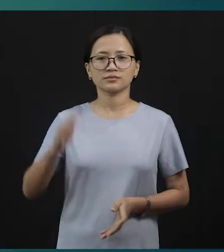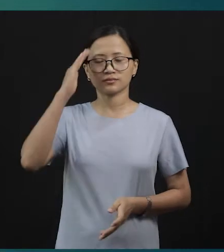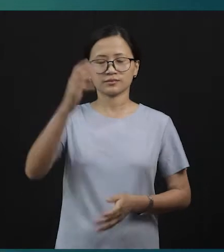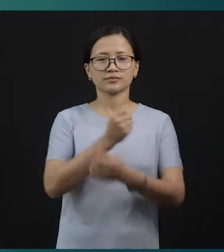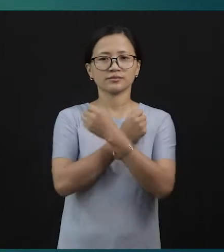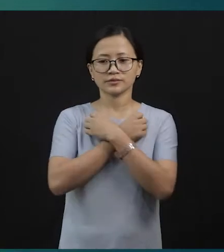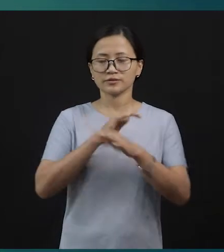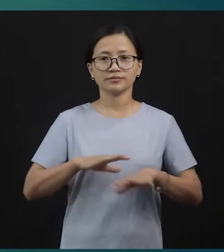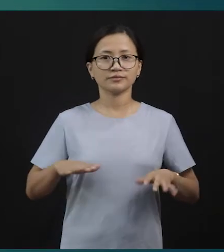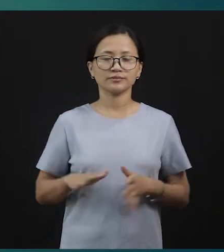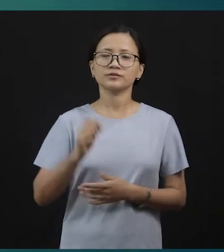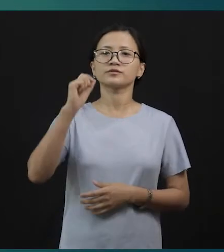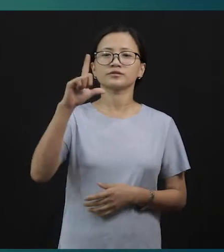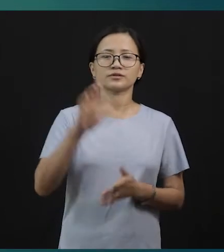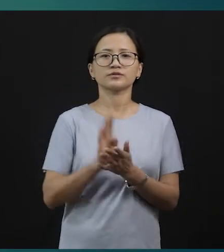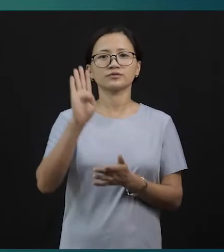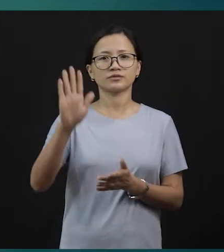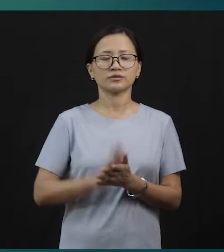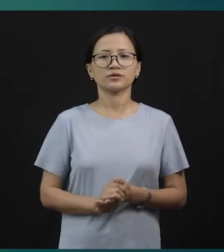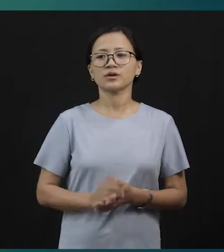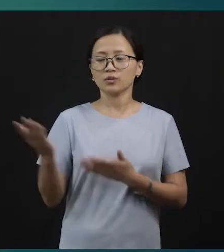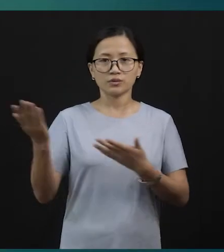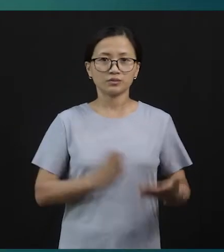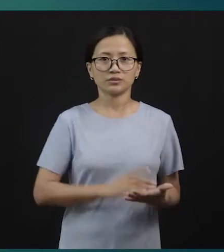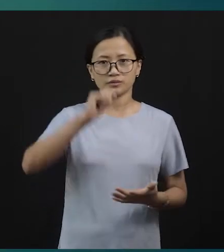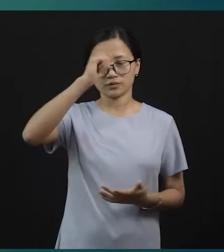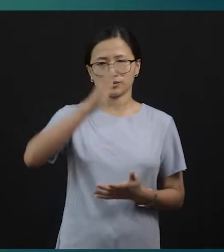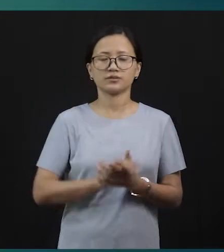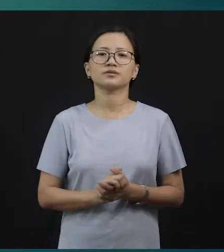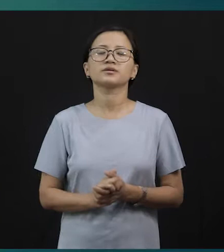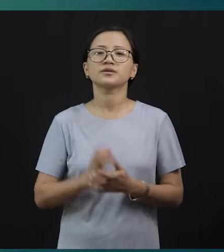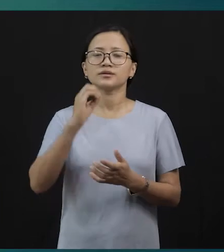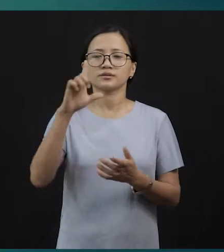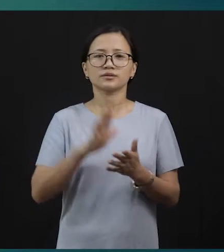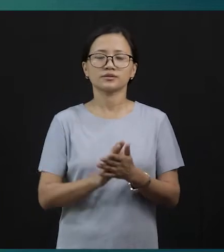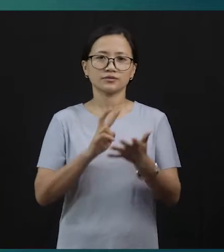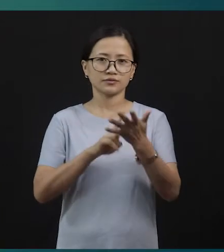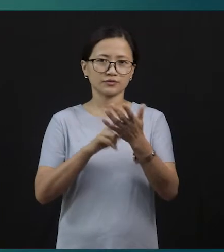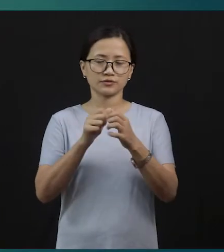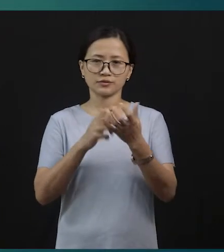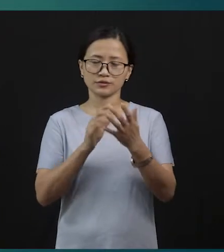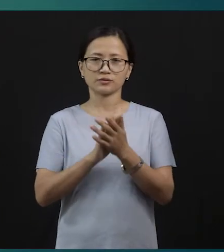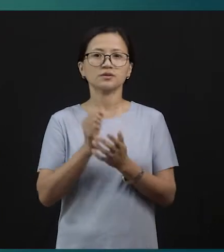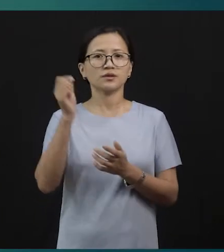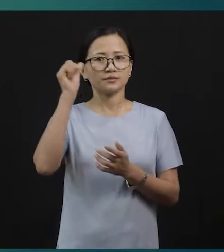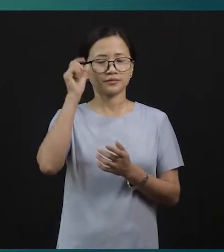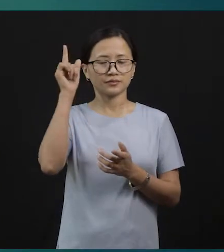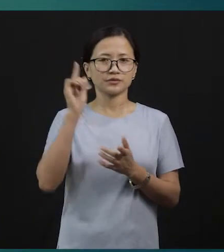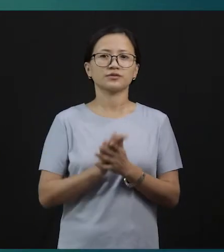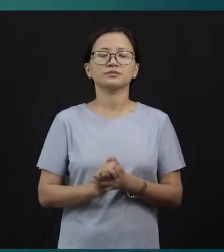Hello, my dear students of class 4. Welcome back to our English class. This is me, Miss Villiers from Mount Sinai Higher Secondary